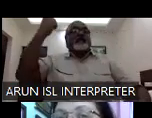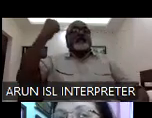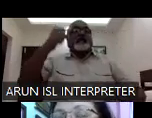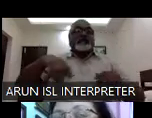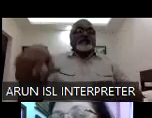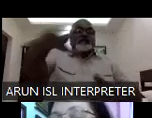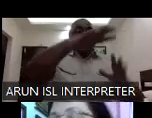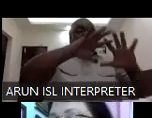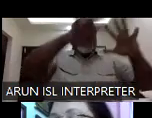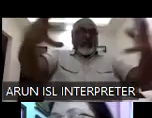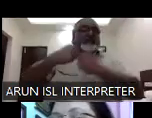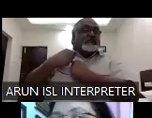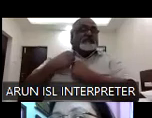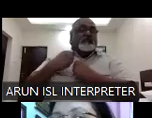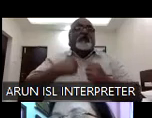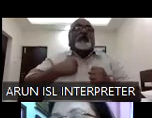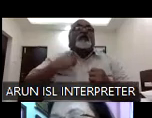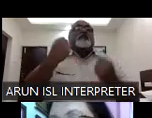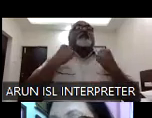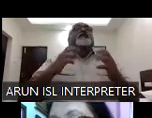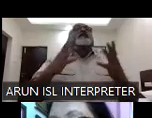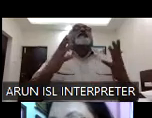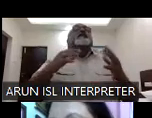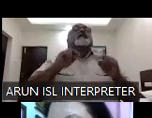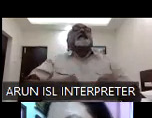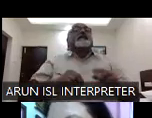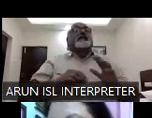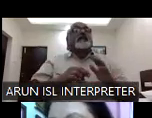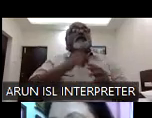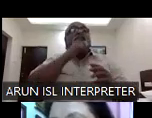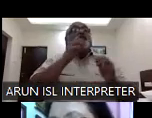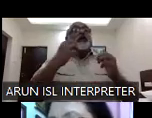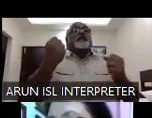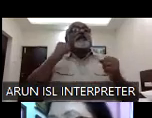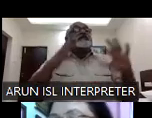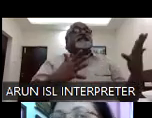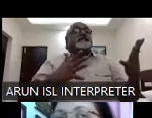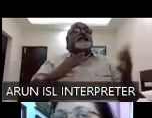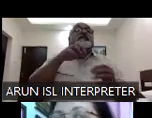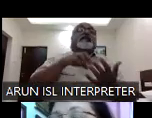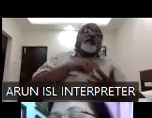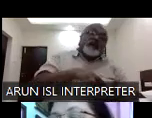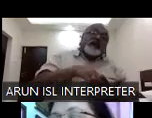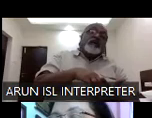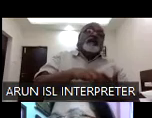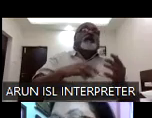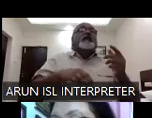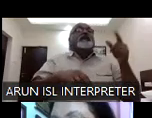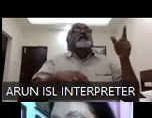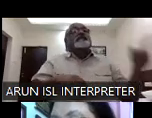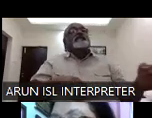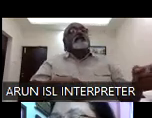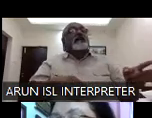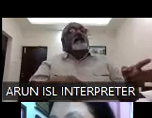power, and the powerless always at the oppressee level. So if you imagine